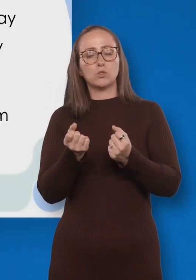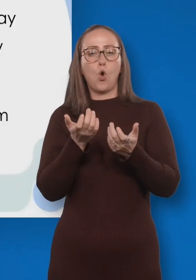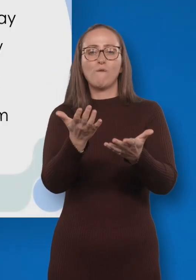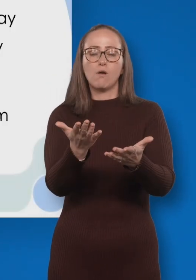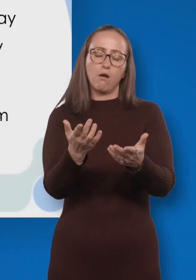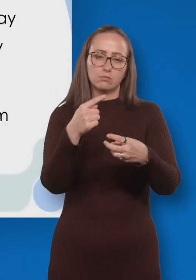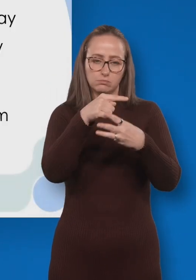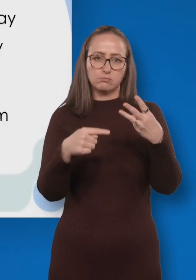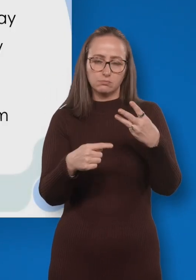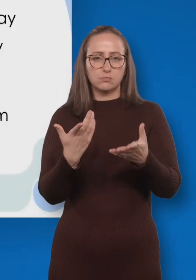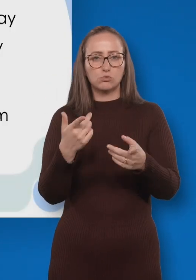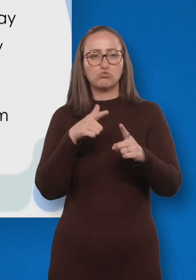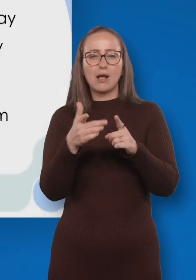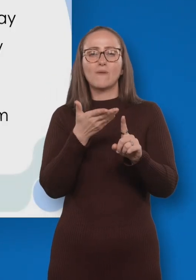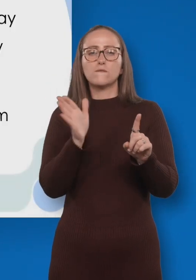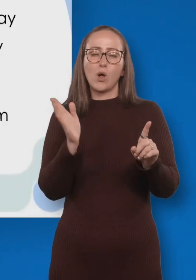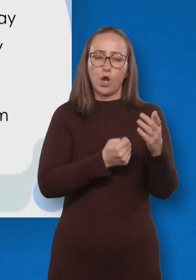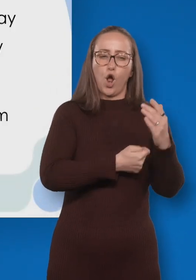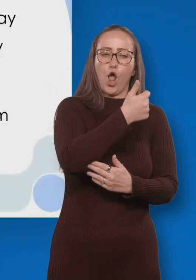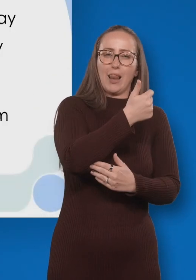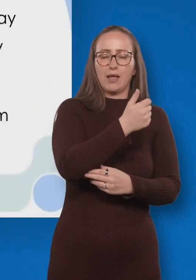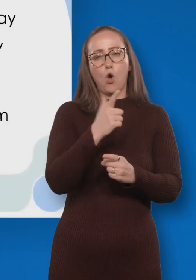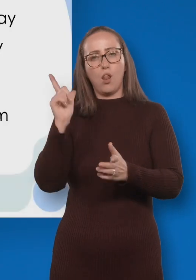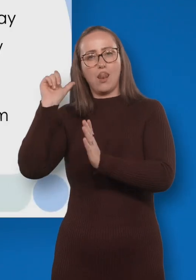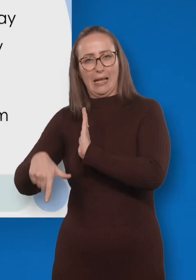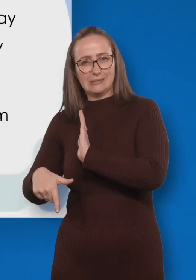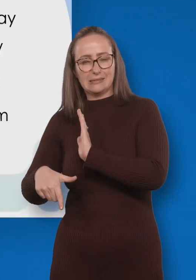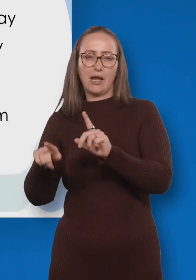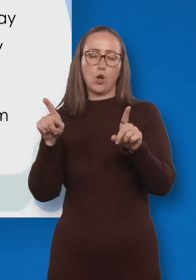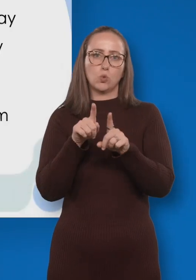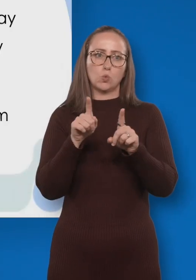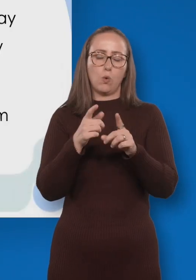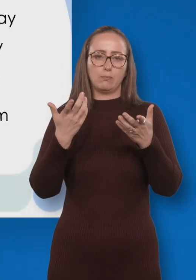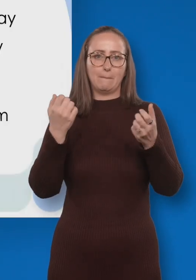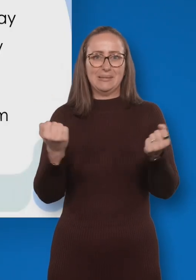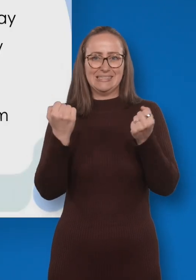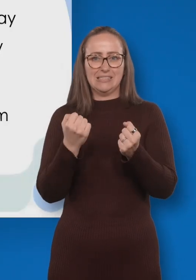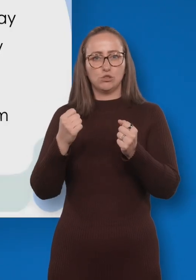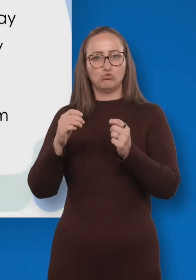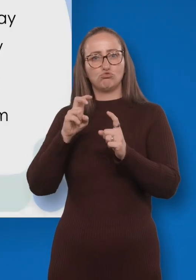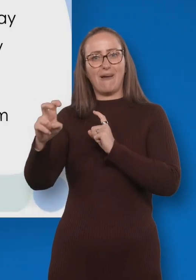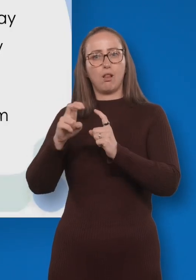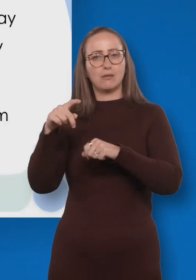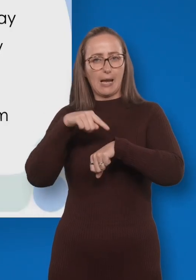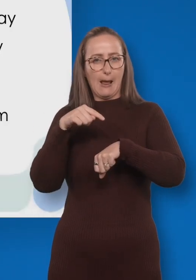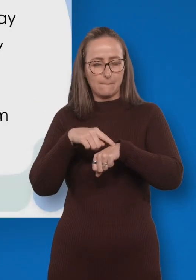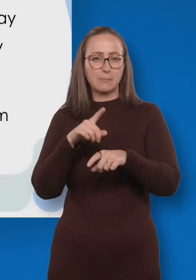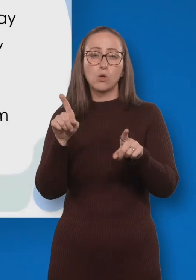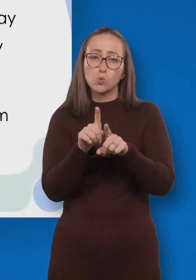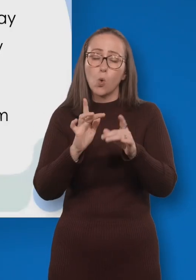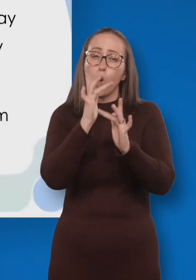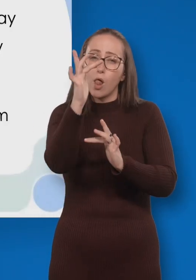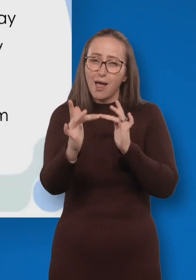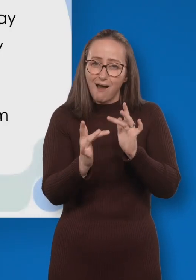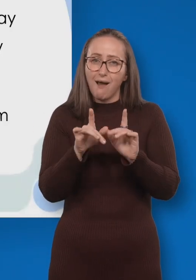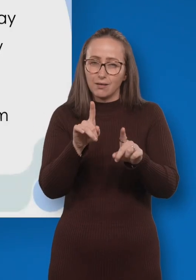say avoid early starts and late finishes and peak travel times. But if you're doing things online, one of the things I've found is quite often